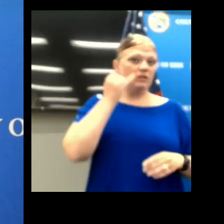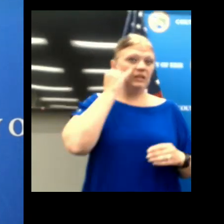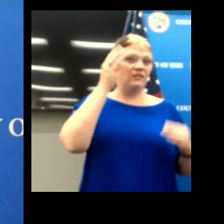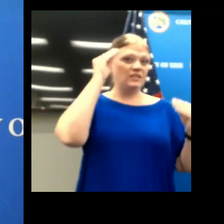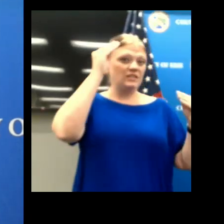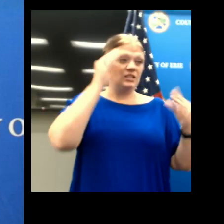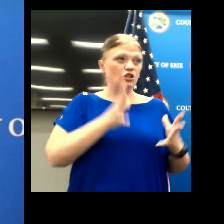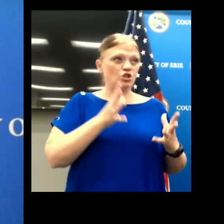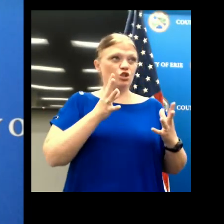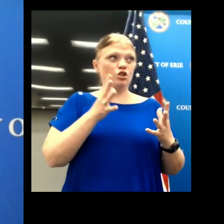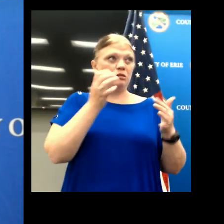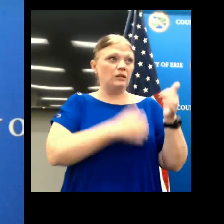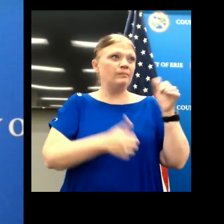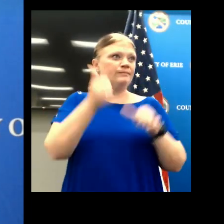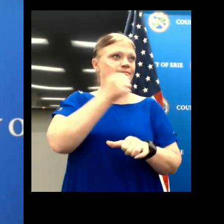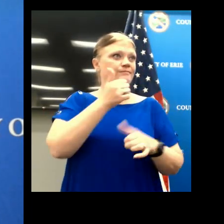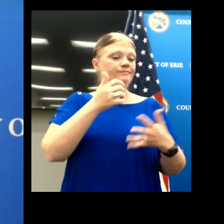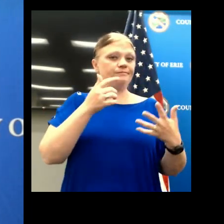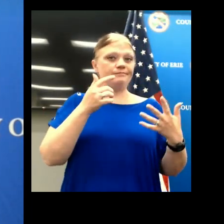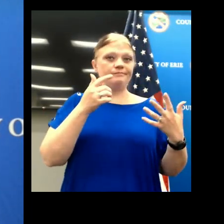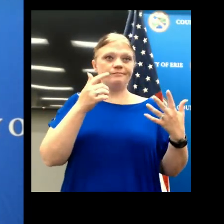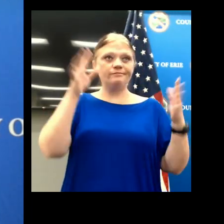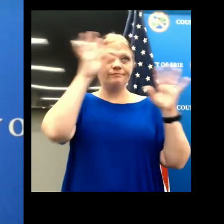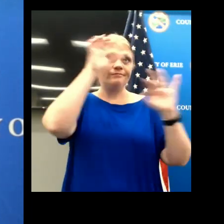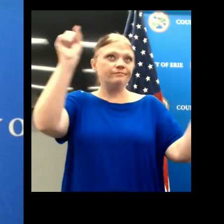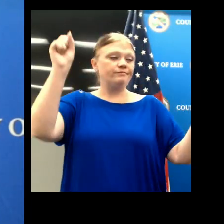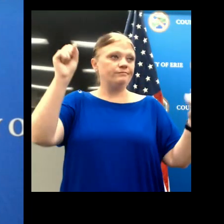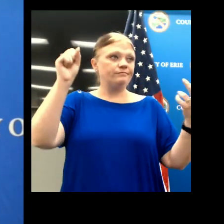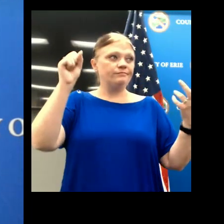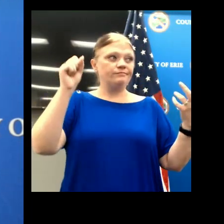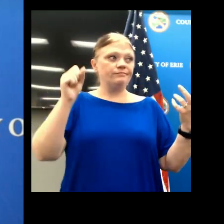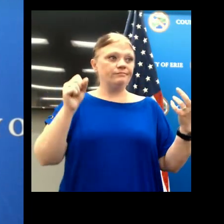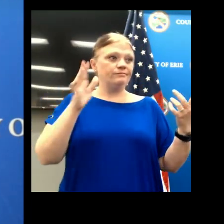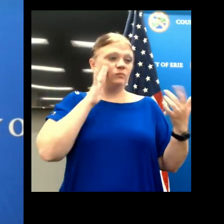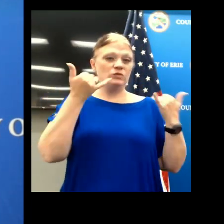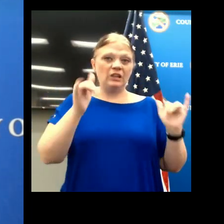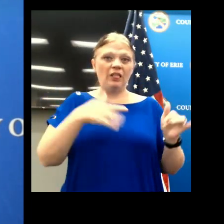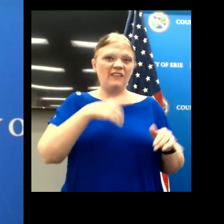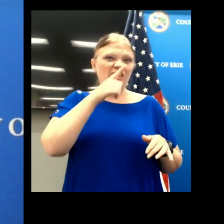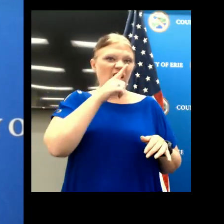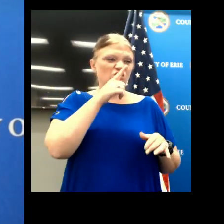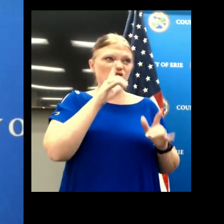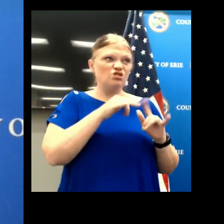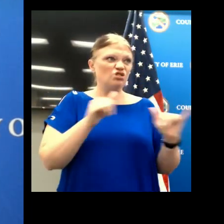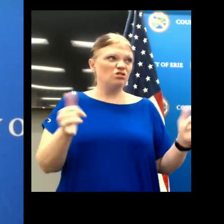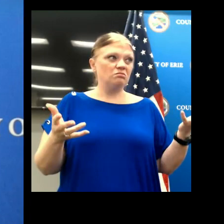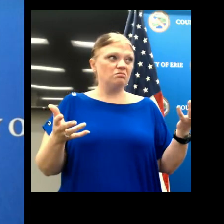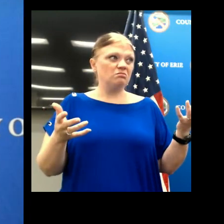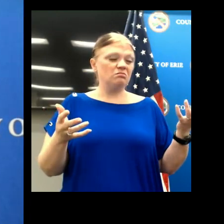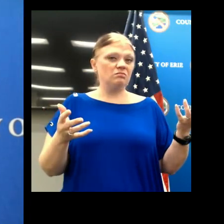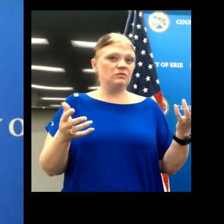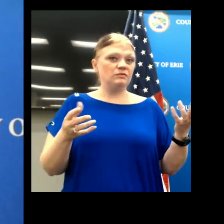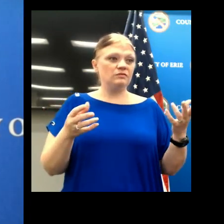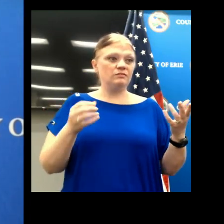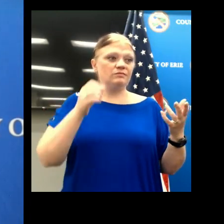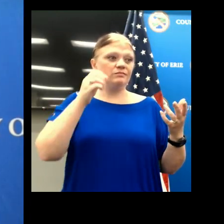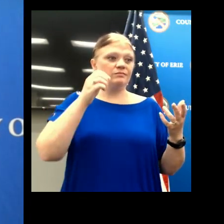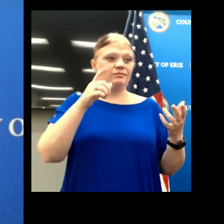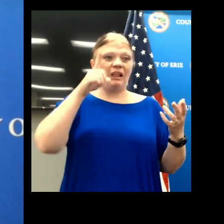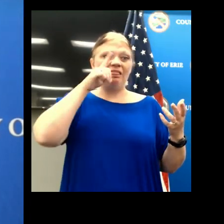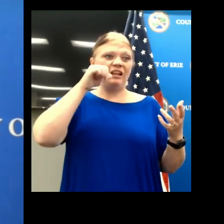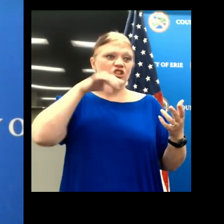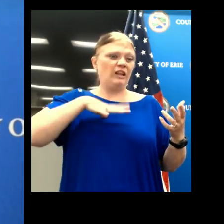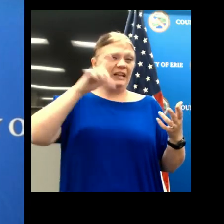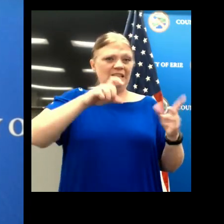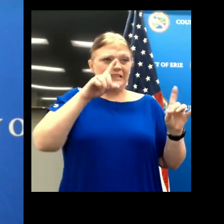teachers, administrators, others, they're going to still have lunches and things like that, and the lunch lady needs to be